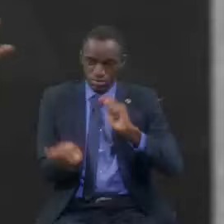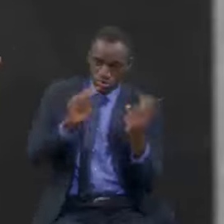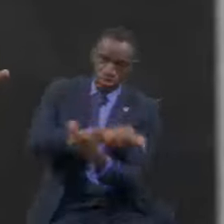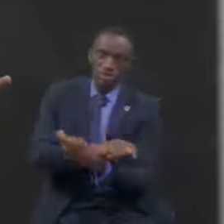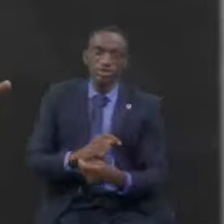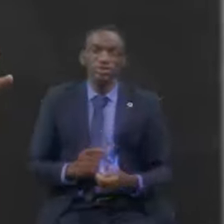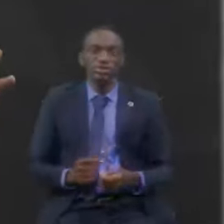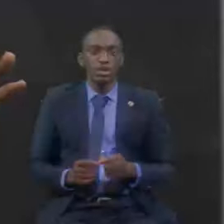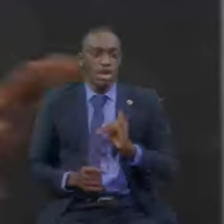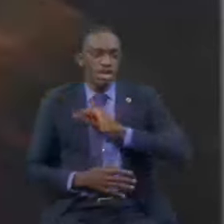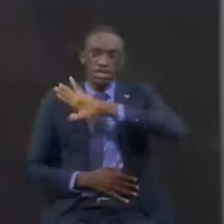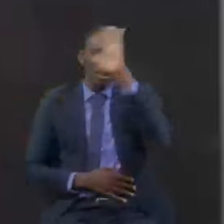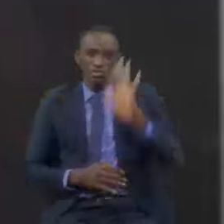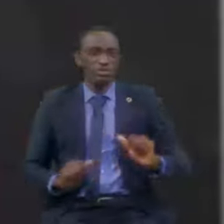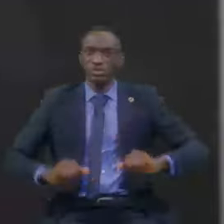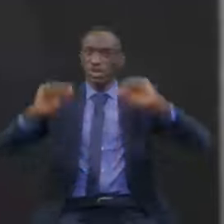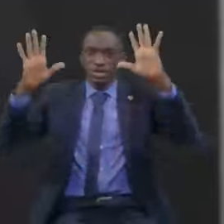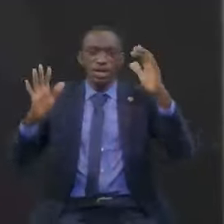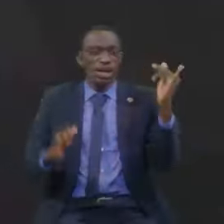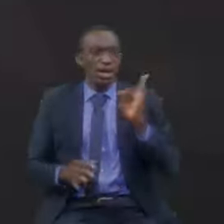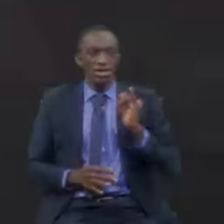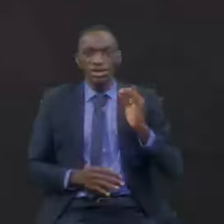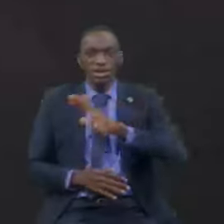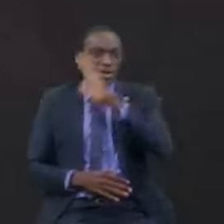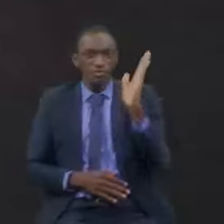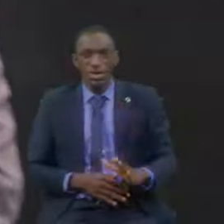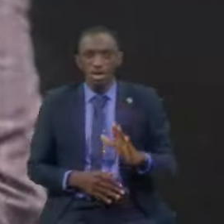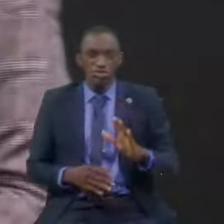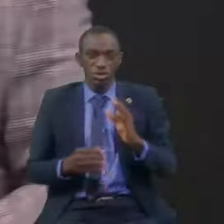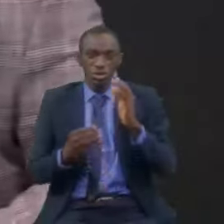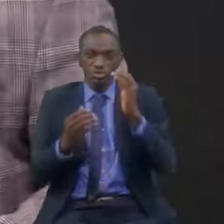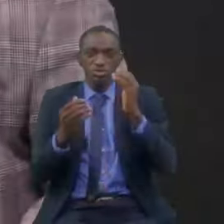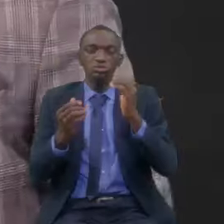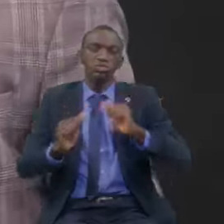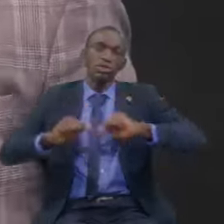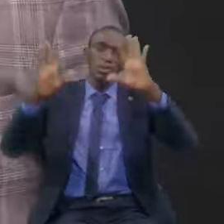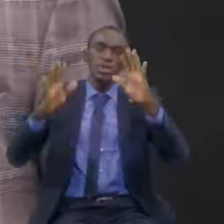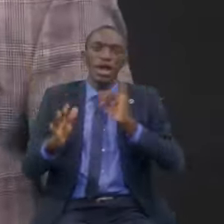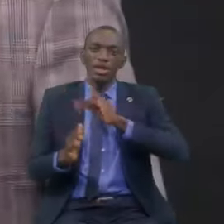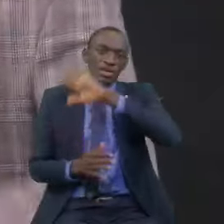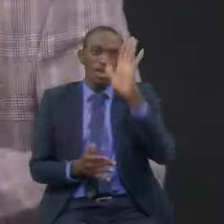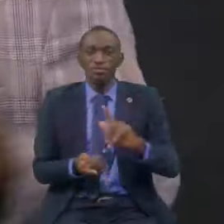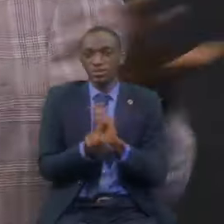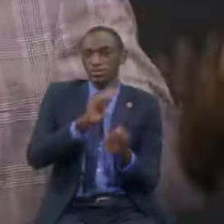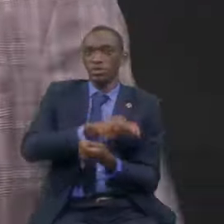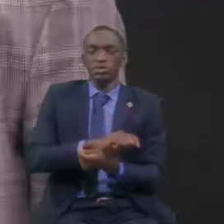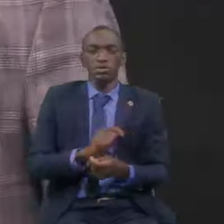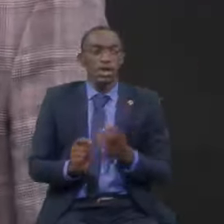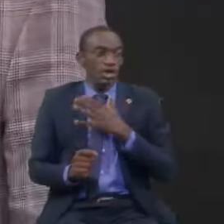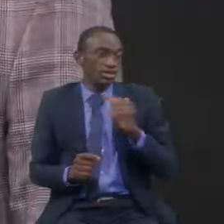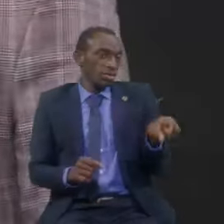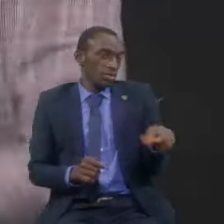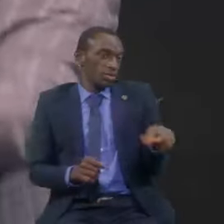never submit, I never turn. And the other fellow too has his own